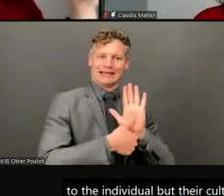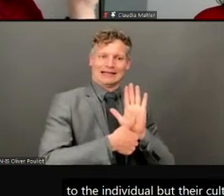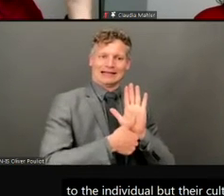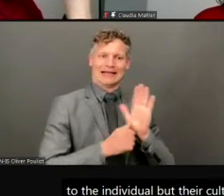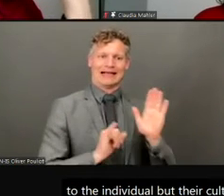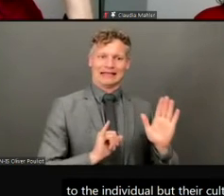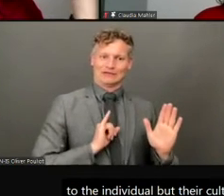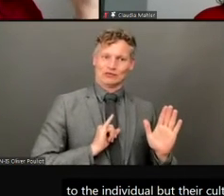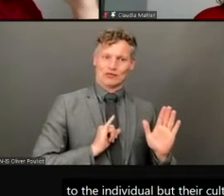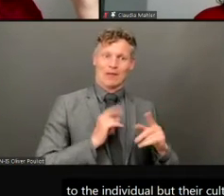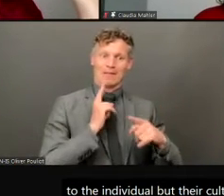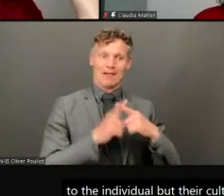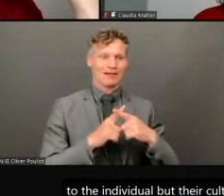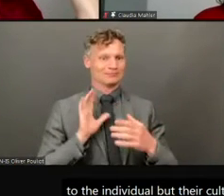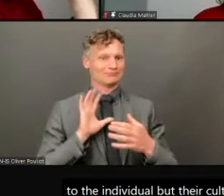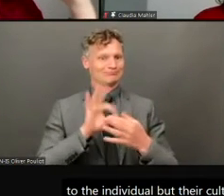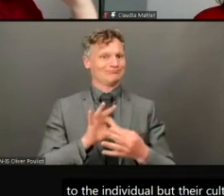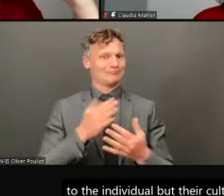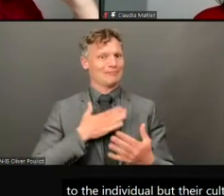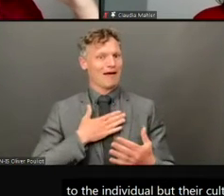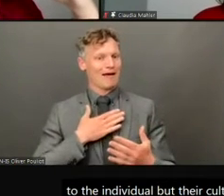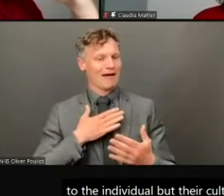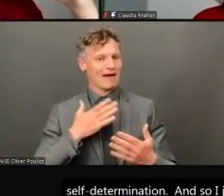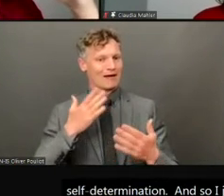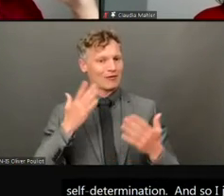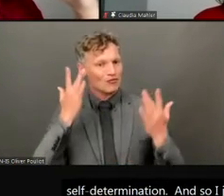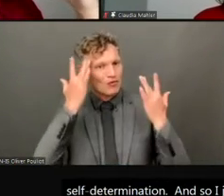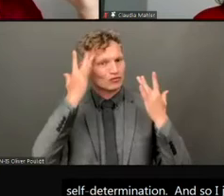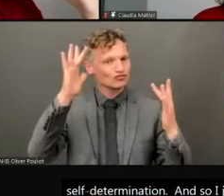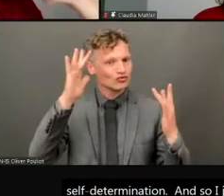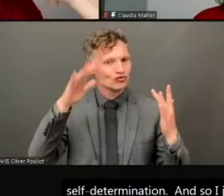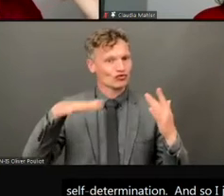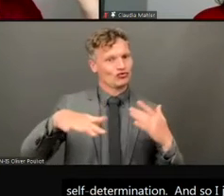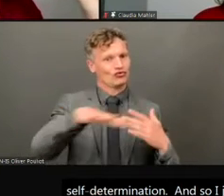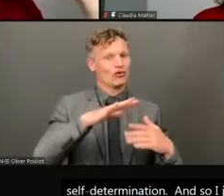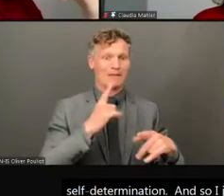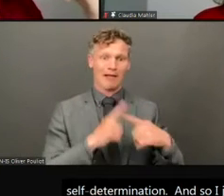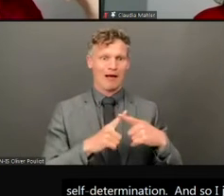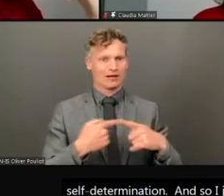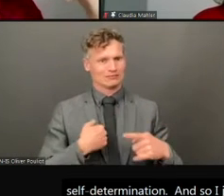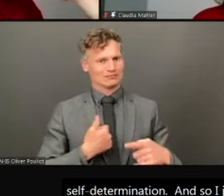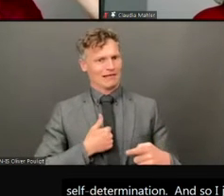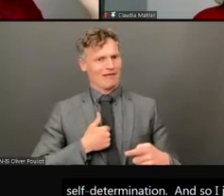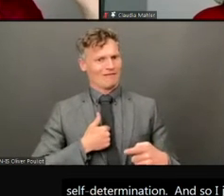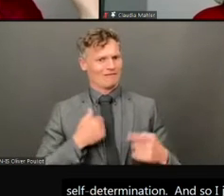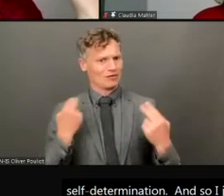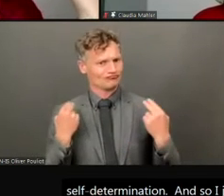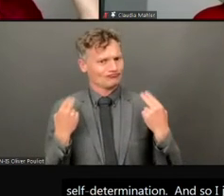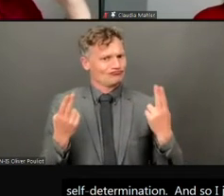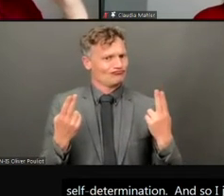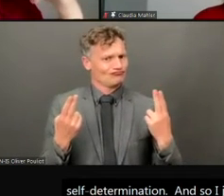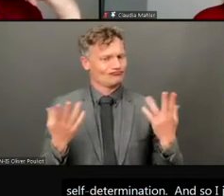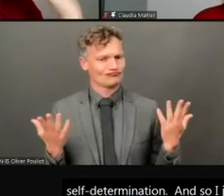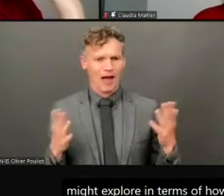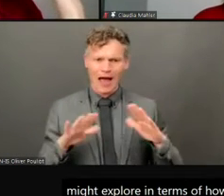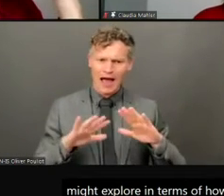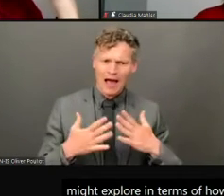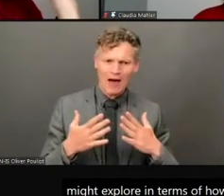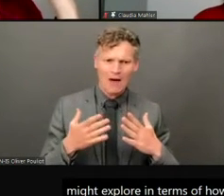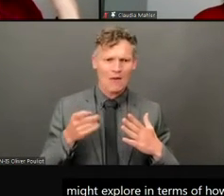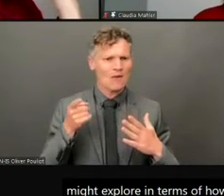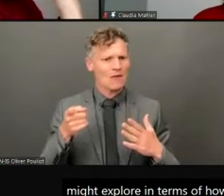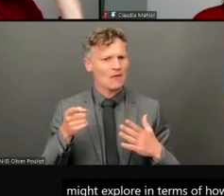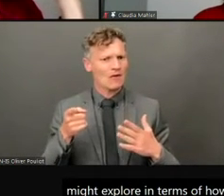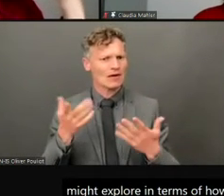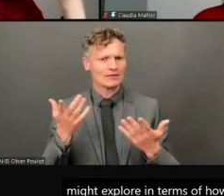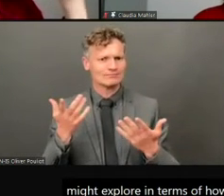that was something that we might explore in terms of how it can impact on things like access to justice, and also how access to justice is in